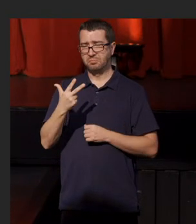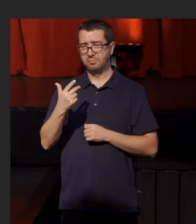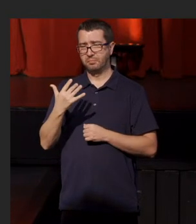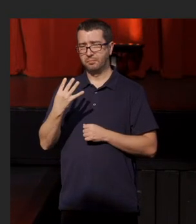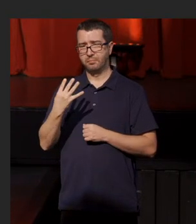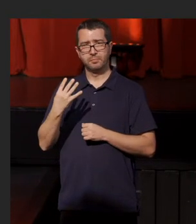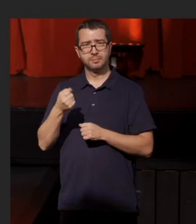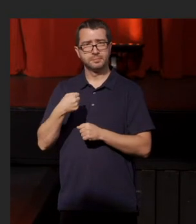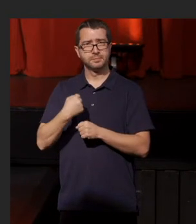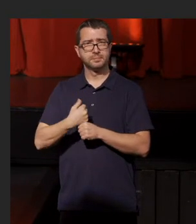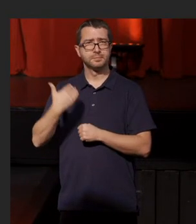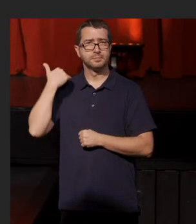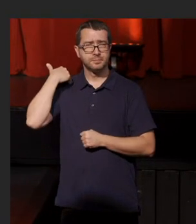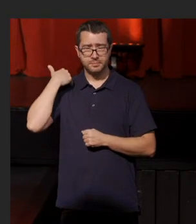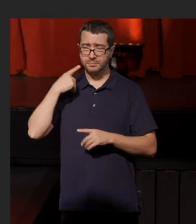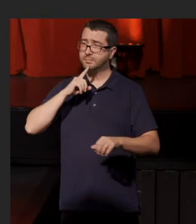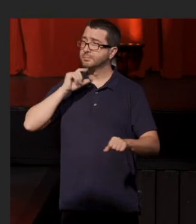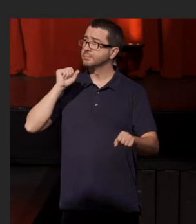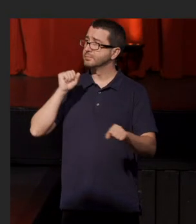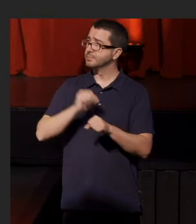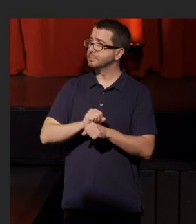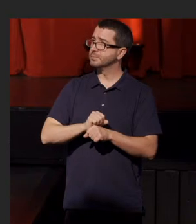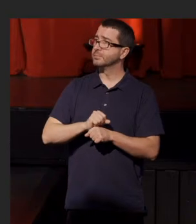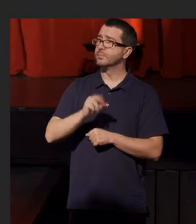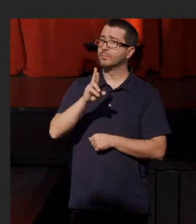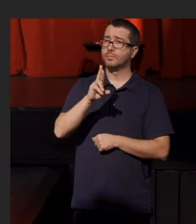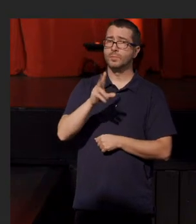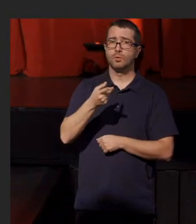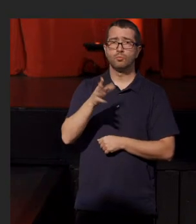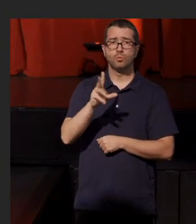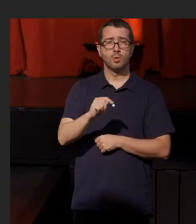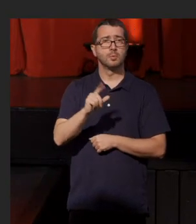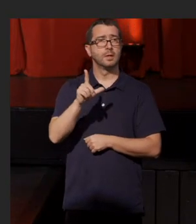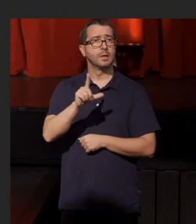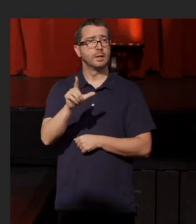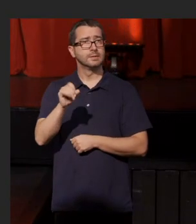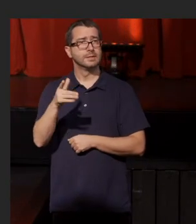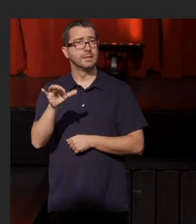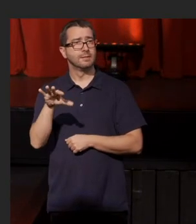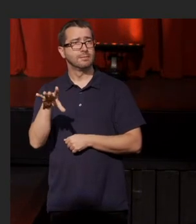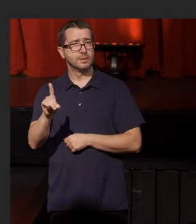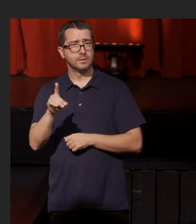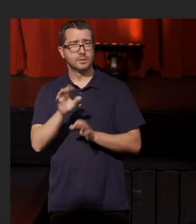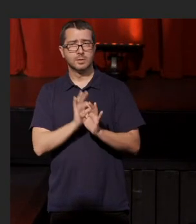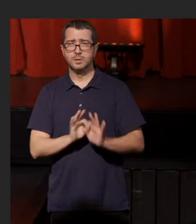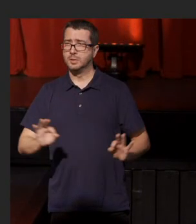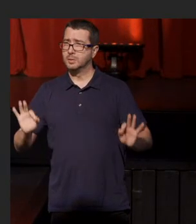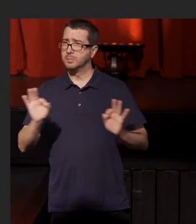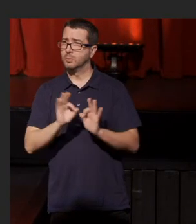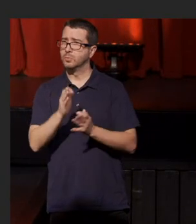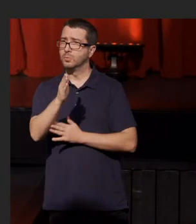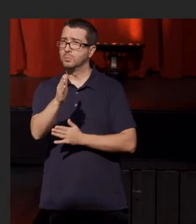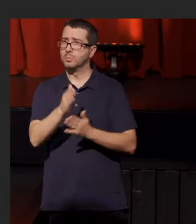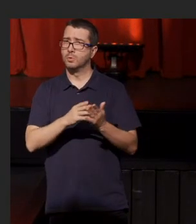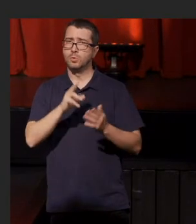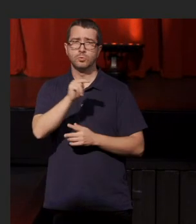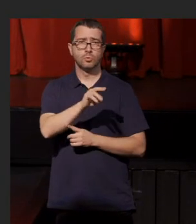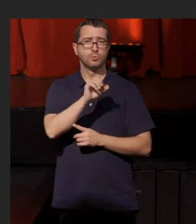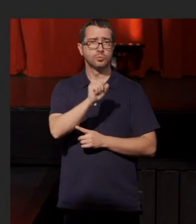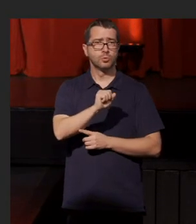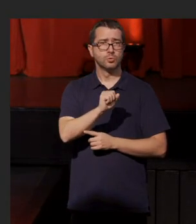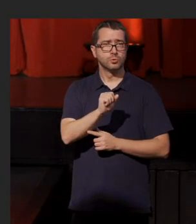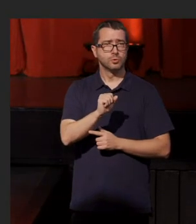in fact, Mr. Stanfield was such an important part of Nova Scotian and